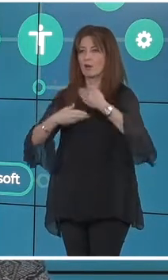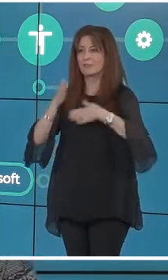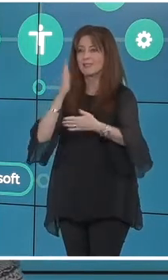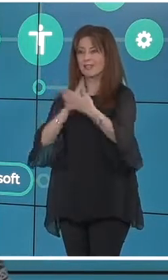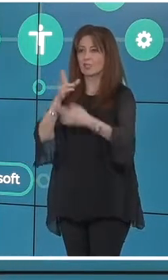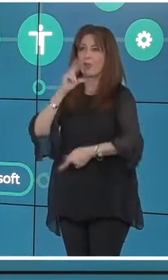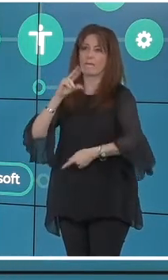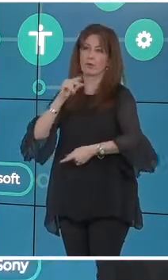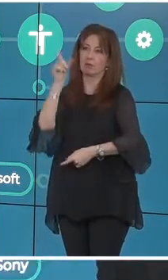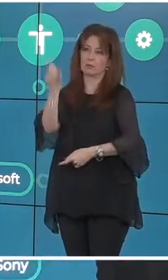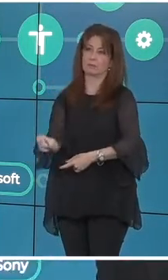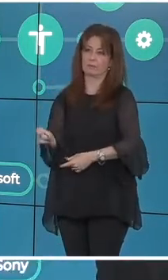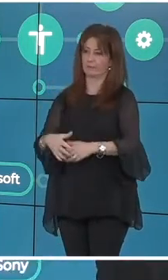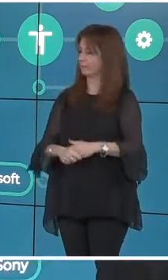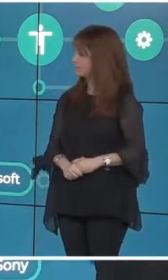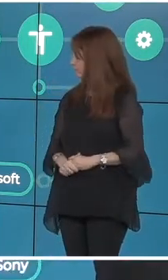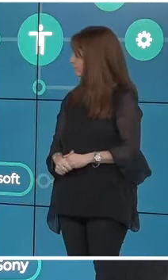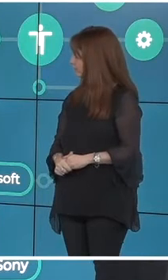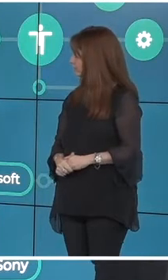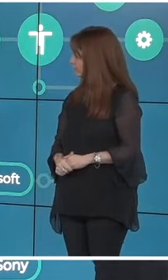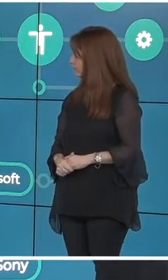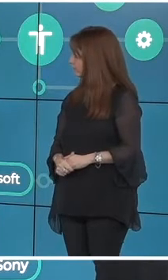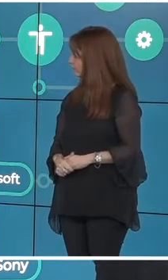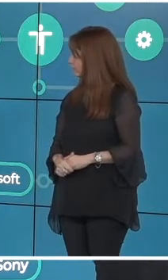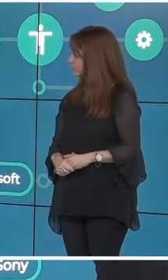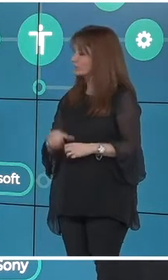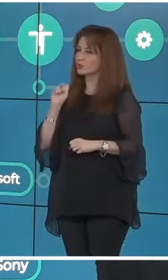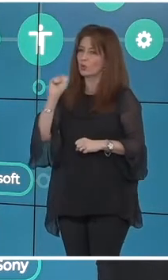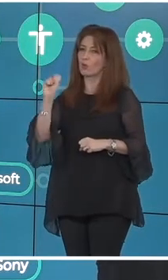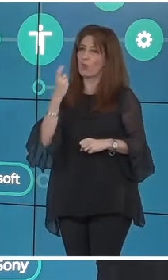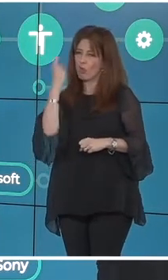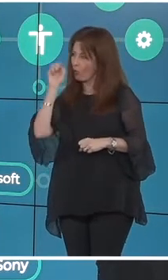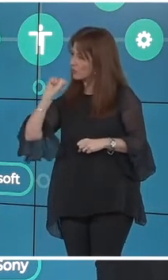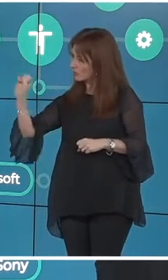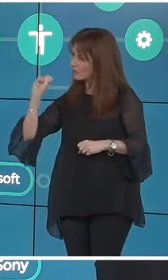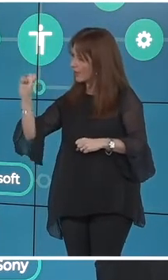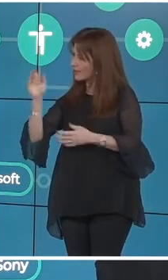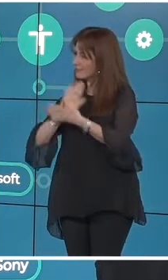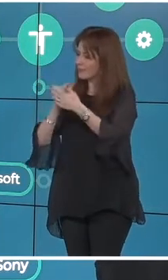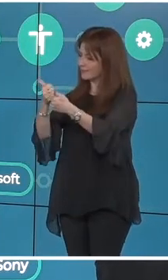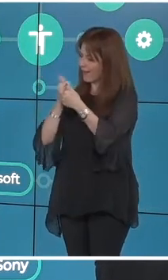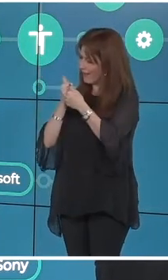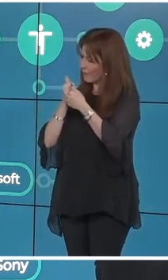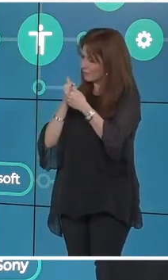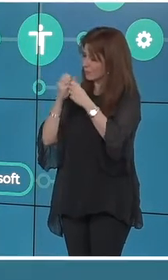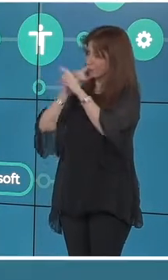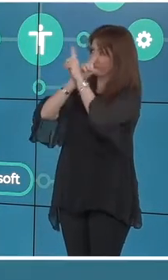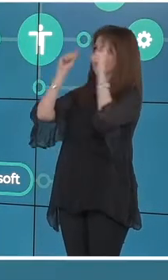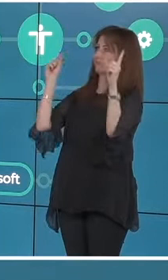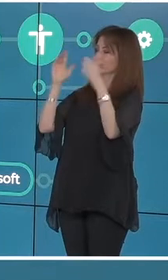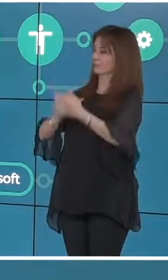built into the script, and it's their thoughts, and that helps to describe what's happening. So it's been quite. I thought that was